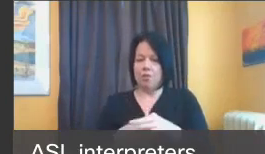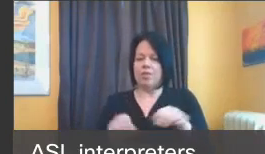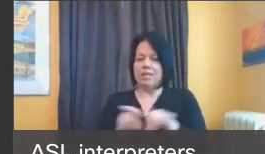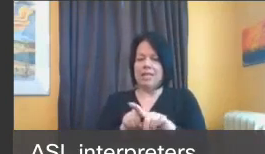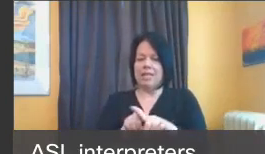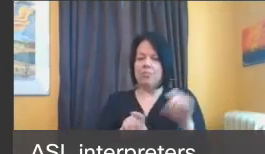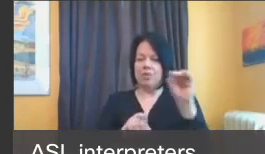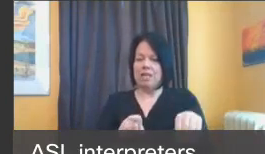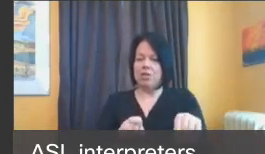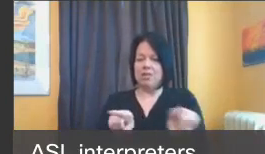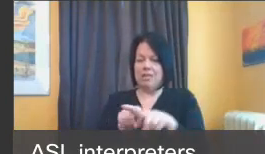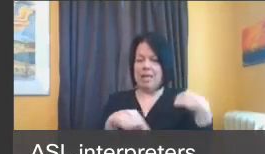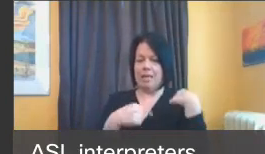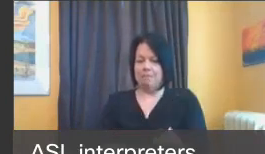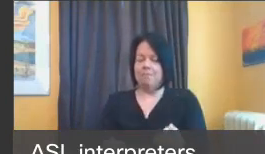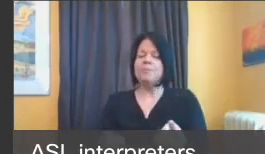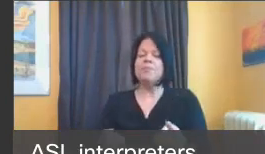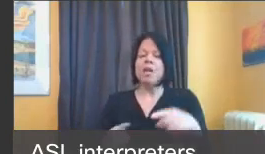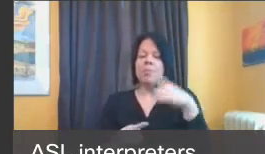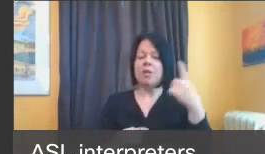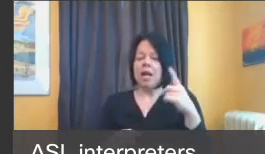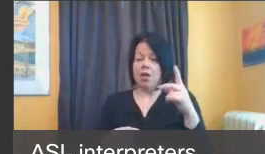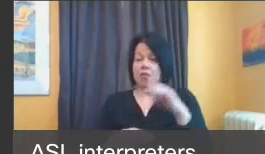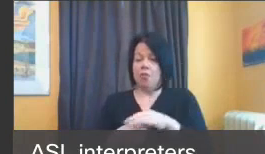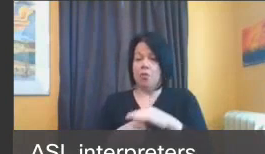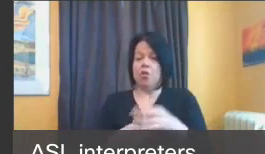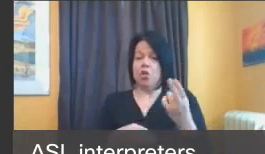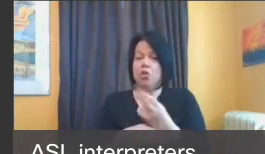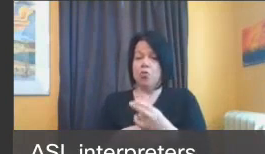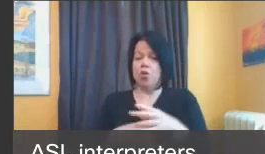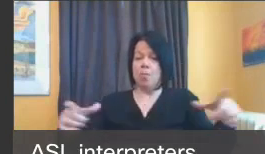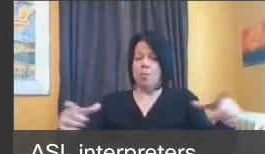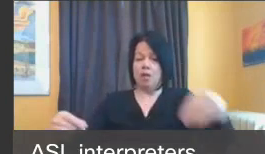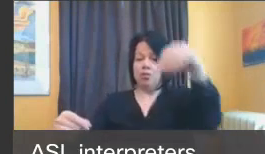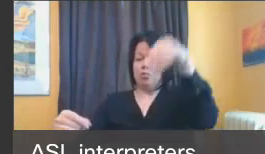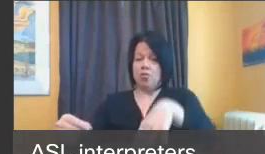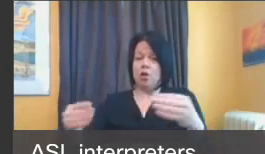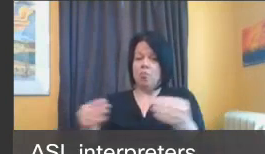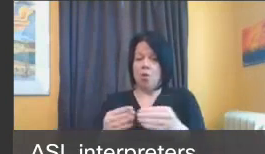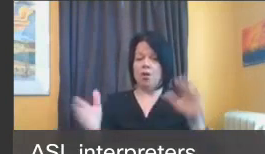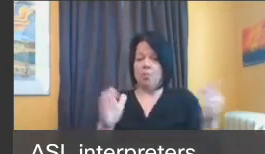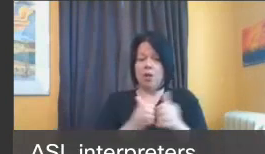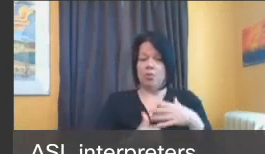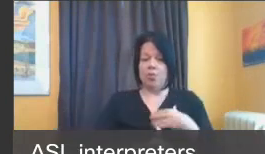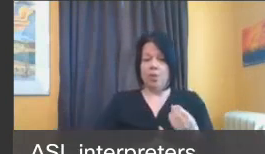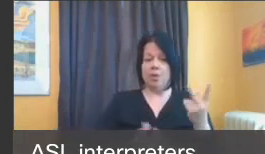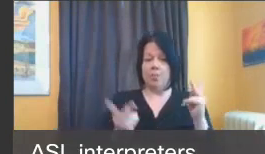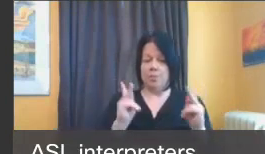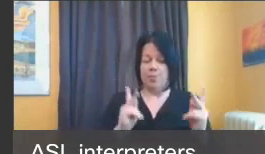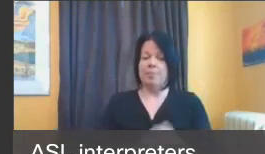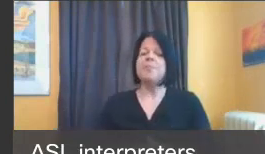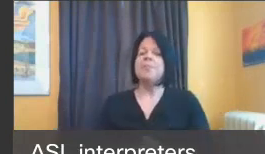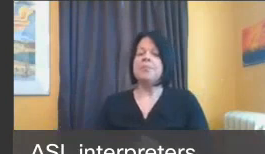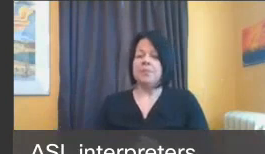same period. Black voters also disproportionately use drop boxes relative to white voters. Thus, it is no surprise that